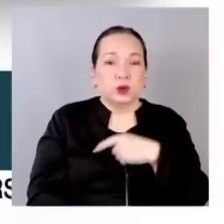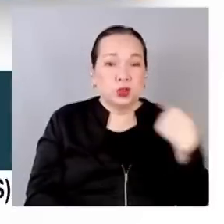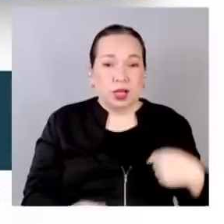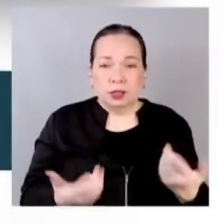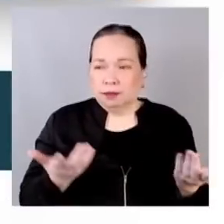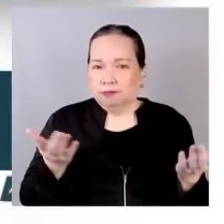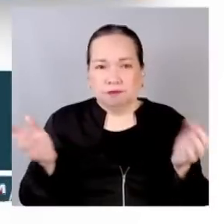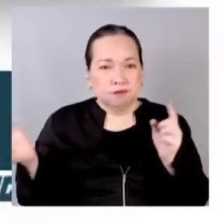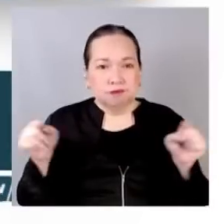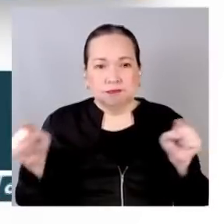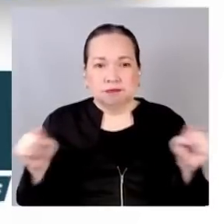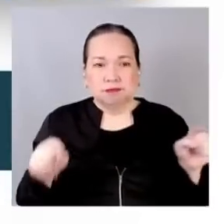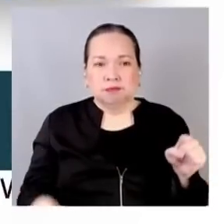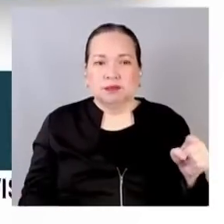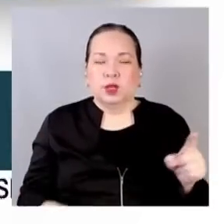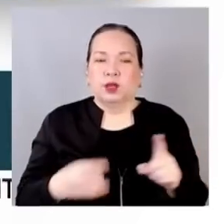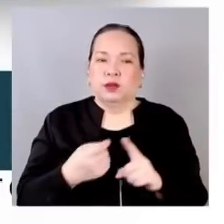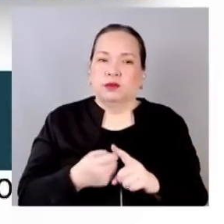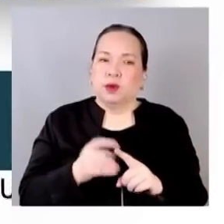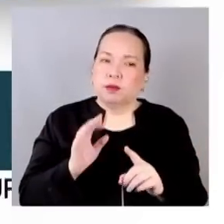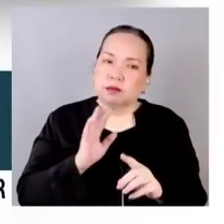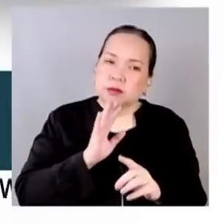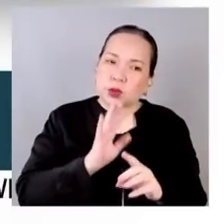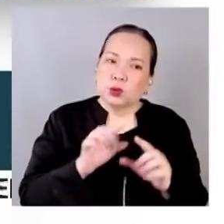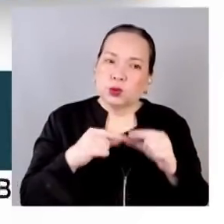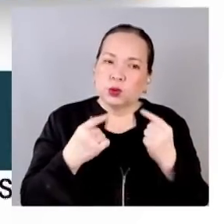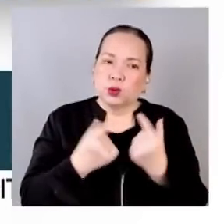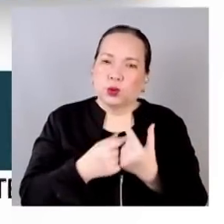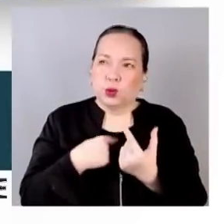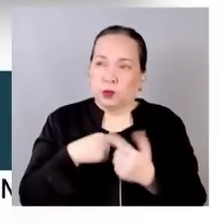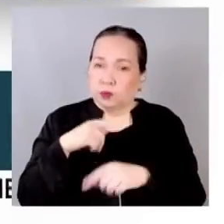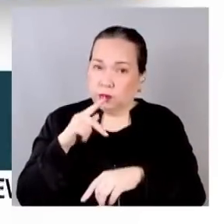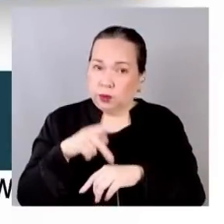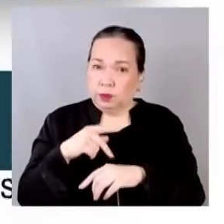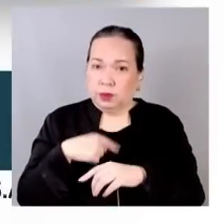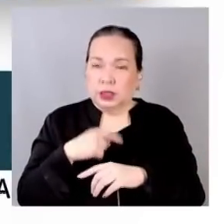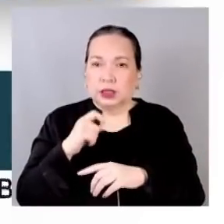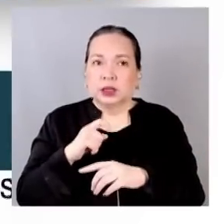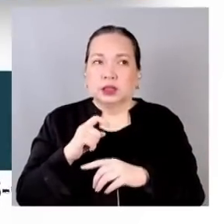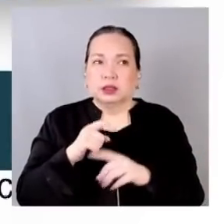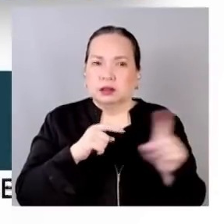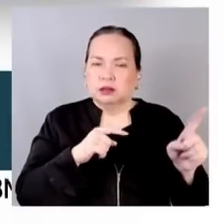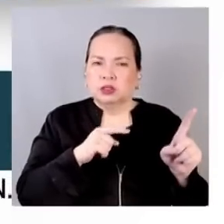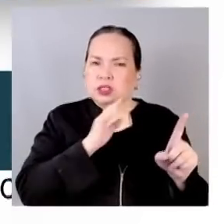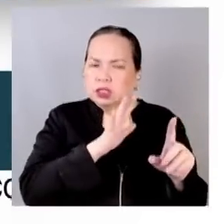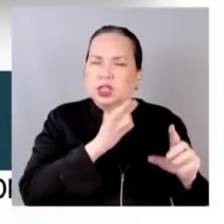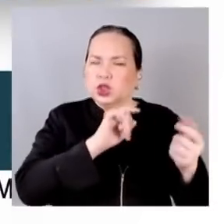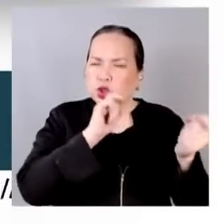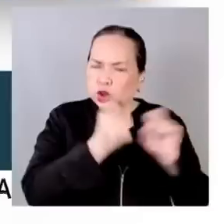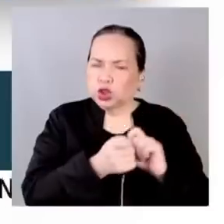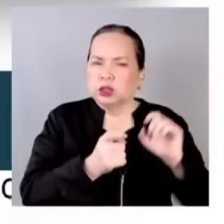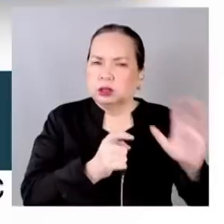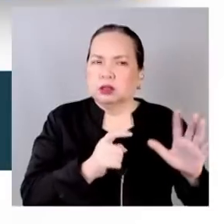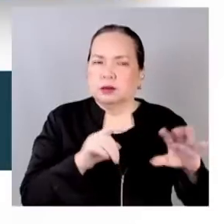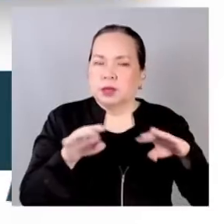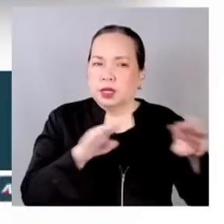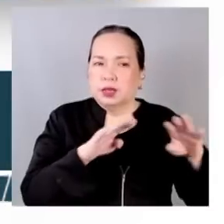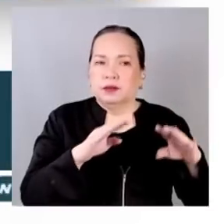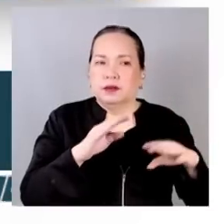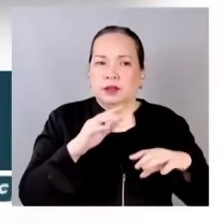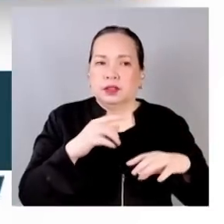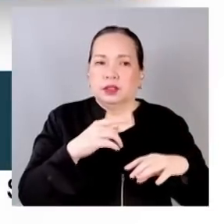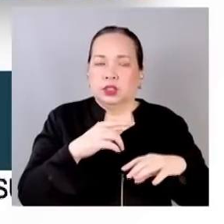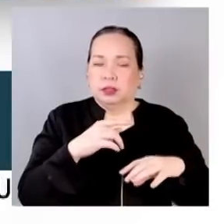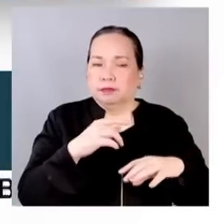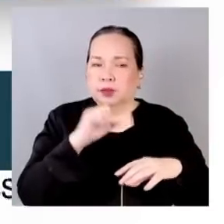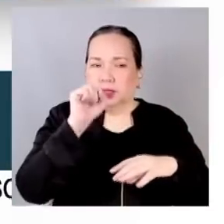Please, you know, from your end, you only need to change your behavior in the South China Sea. And believe me, there will be a sea change in